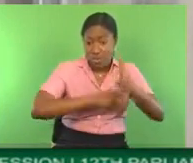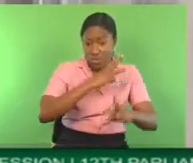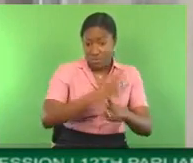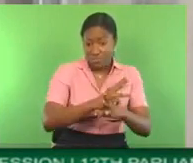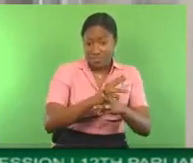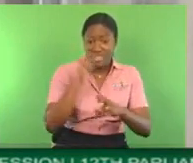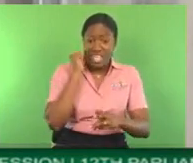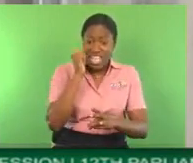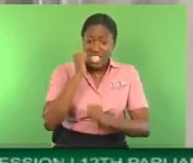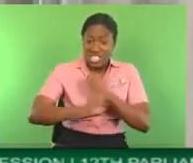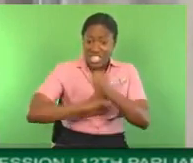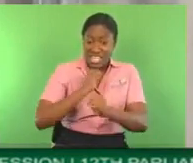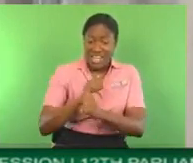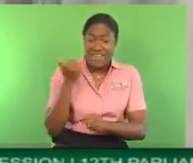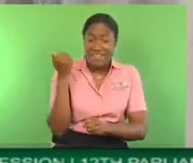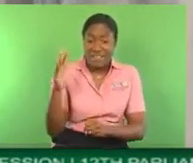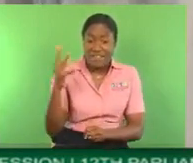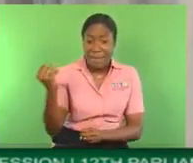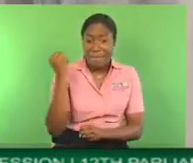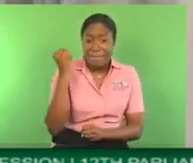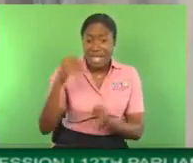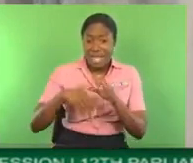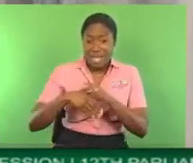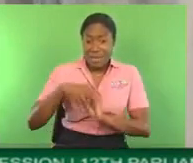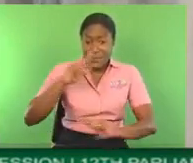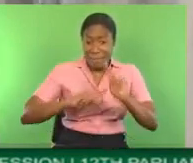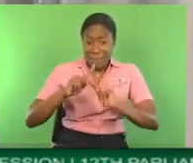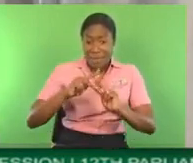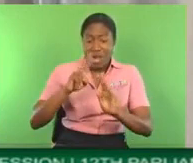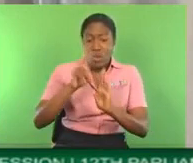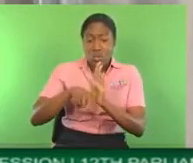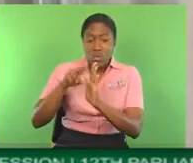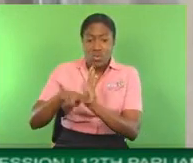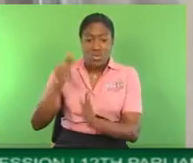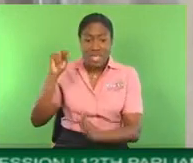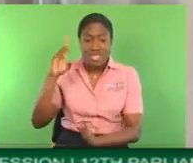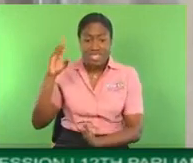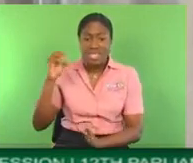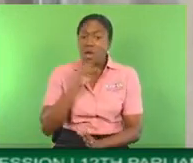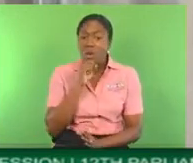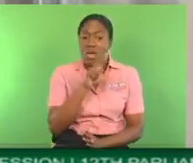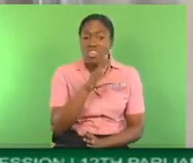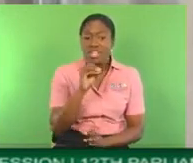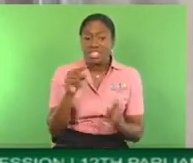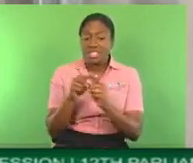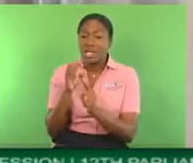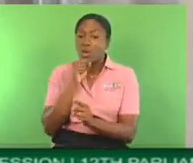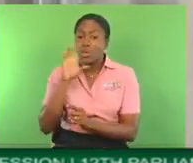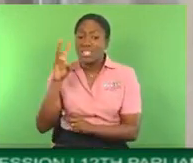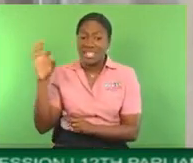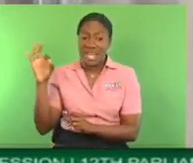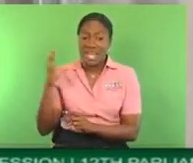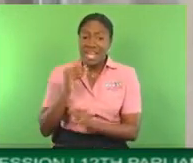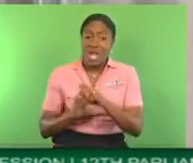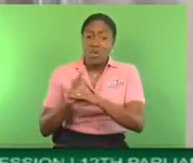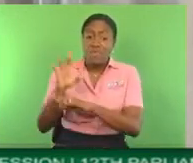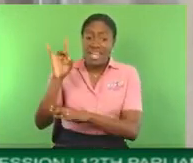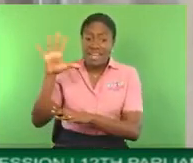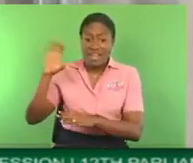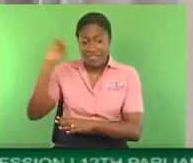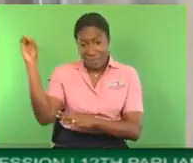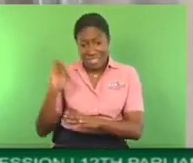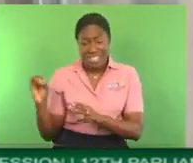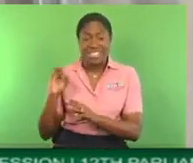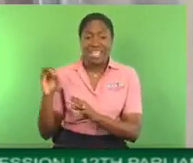Speaker, 15 million people die from NCDs between the age of 30 and 69, and over 85% of